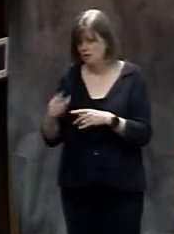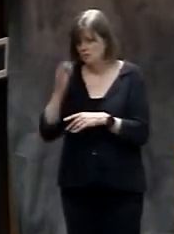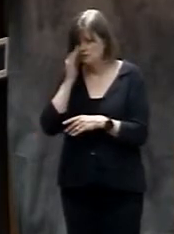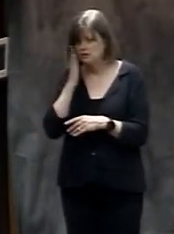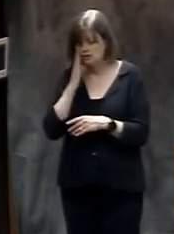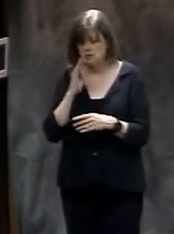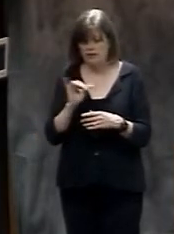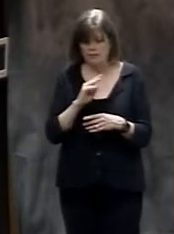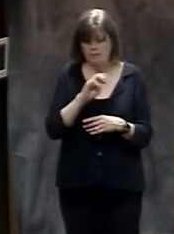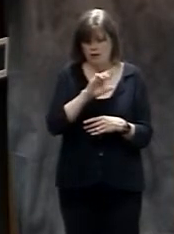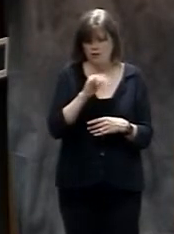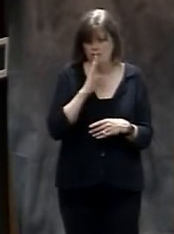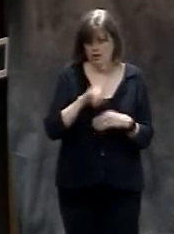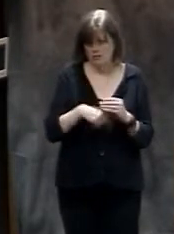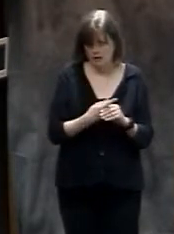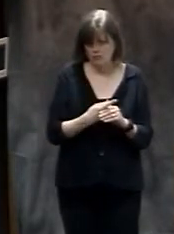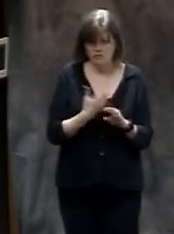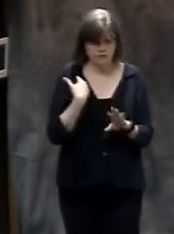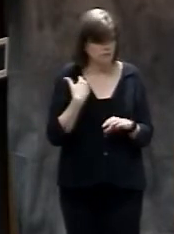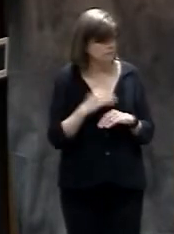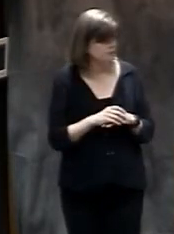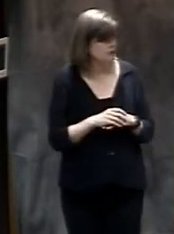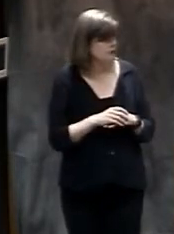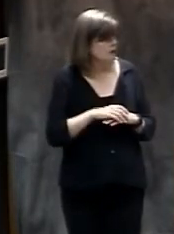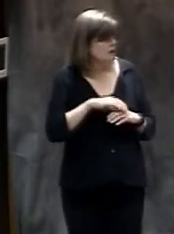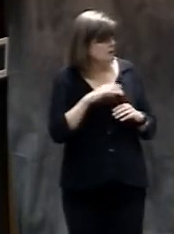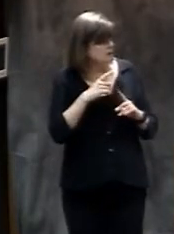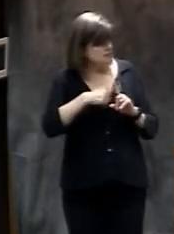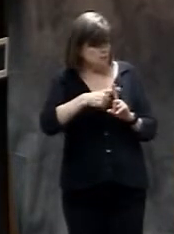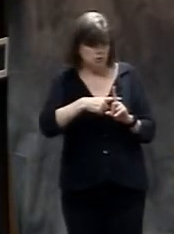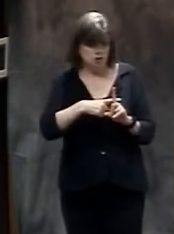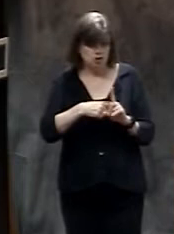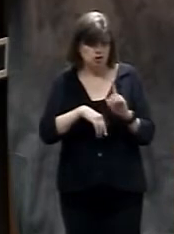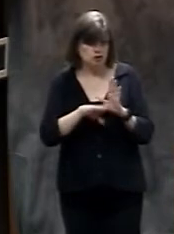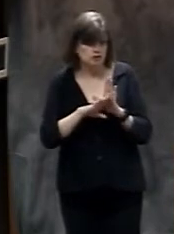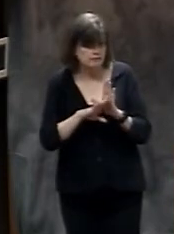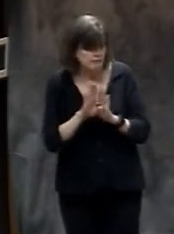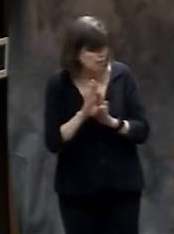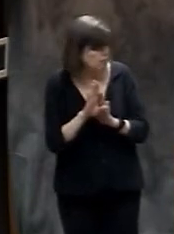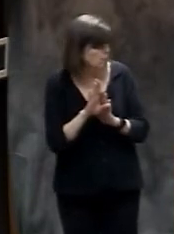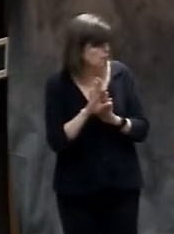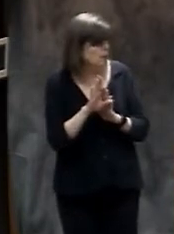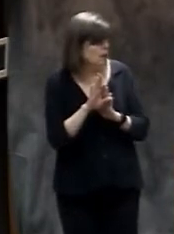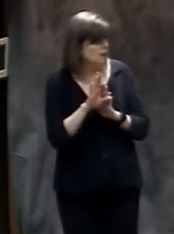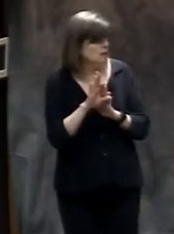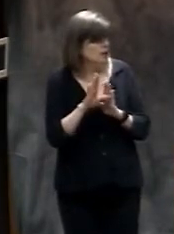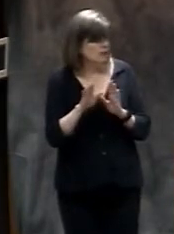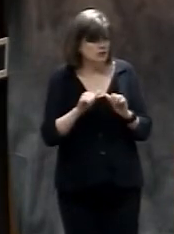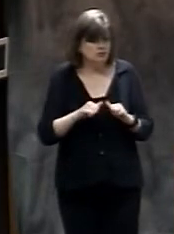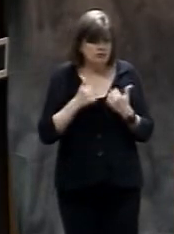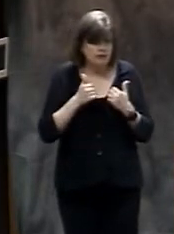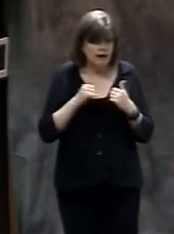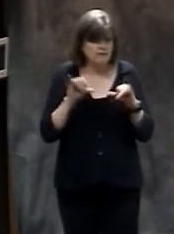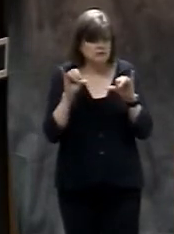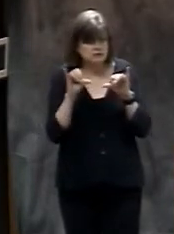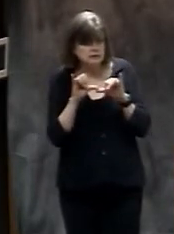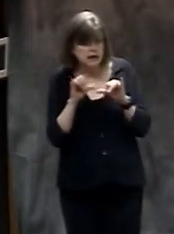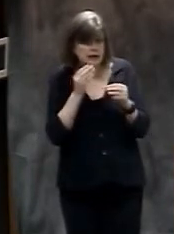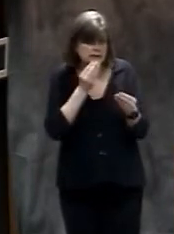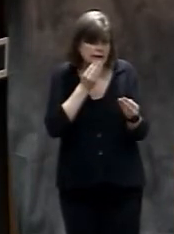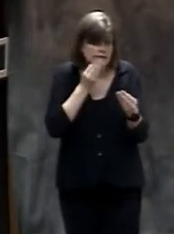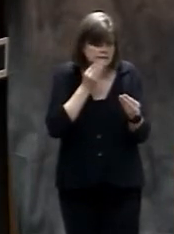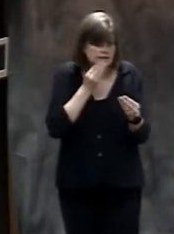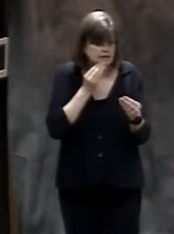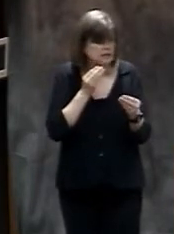the survival rates of mosquitoes, how large they grow, the rate at which they feed, and it